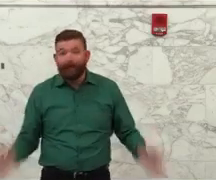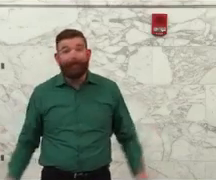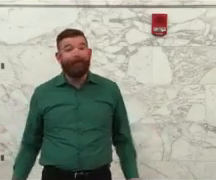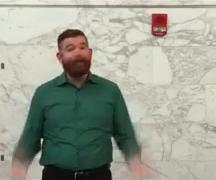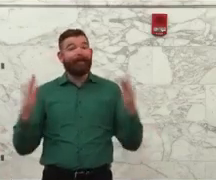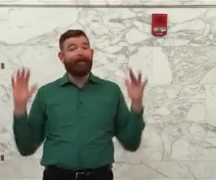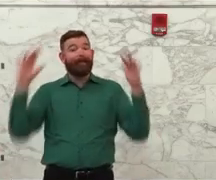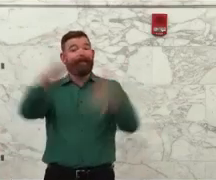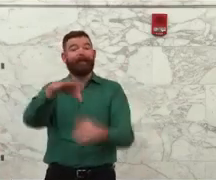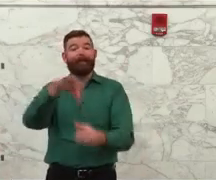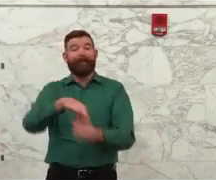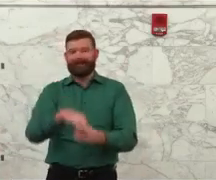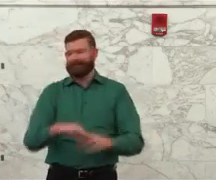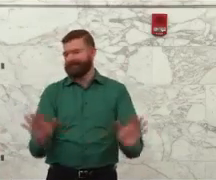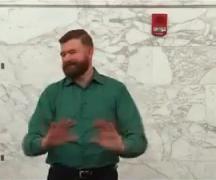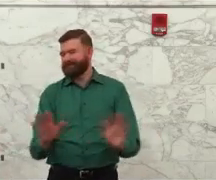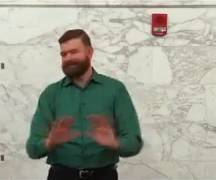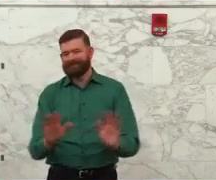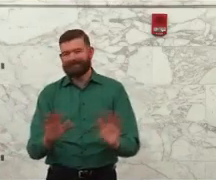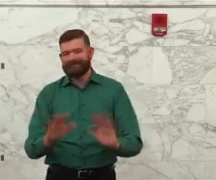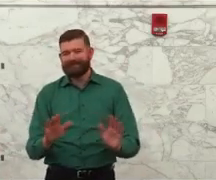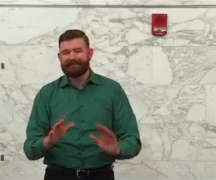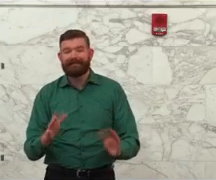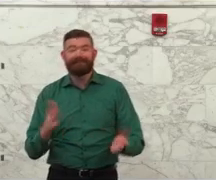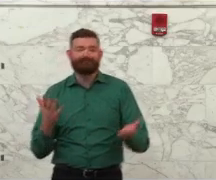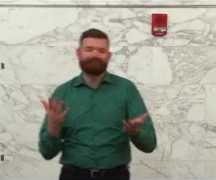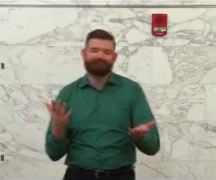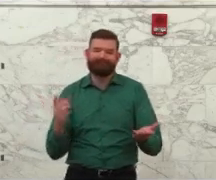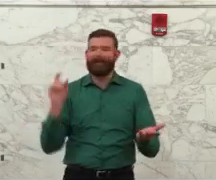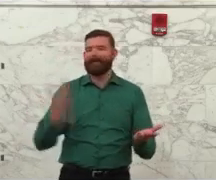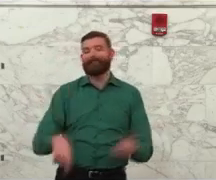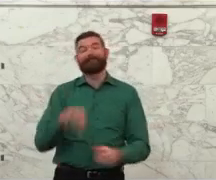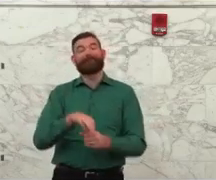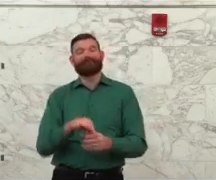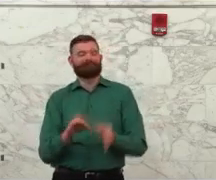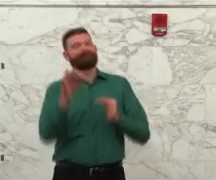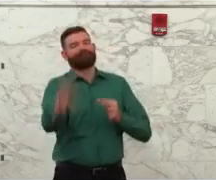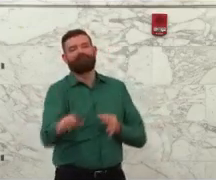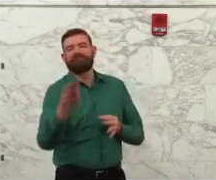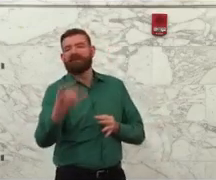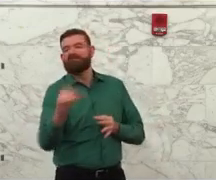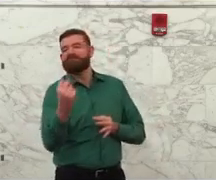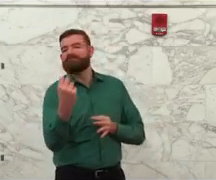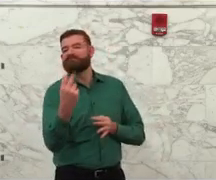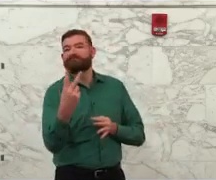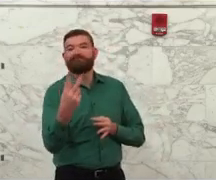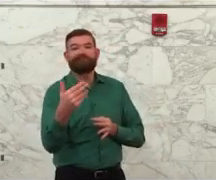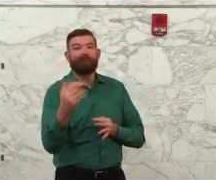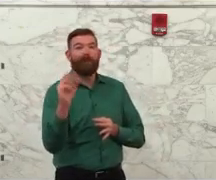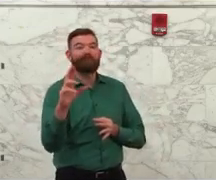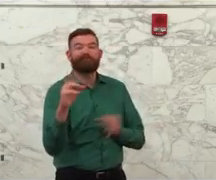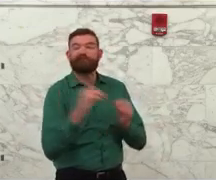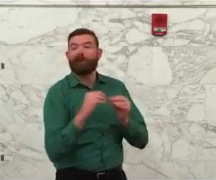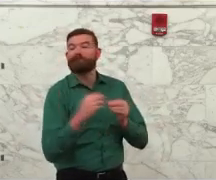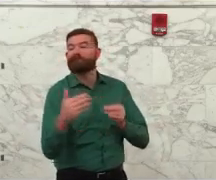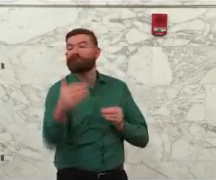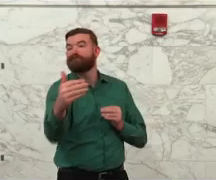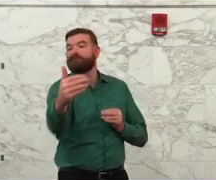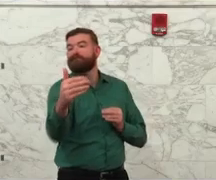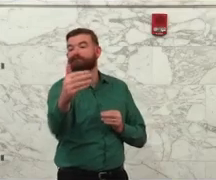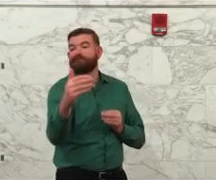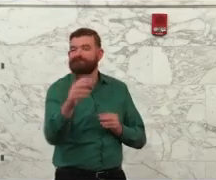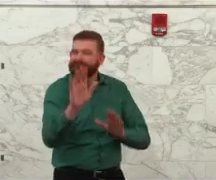least defer the March and April elections to May 12th on the days that otherwise the nonpartisans would be taking place. If you could bear with me, I'll